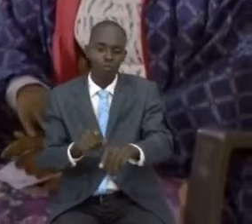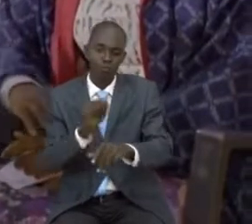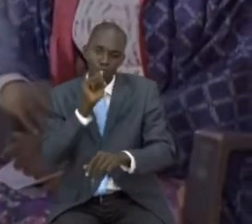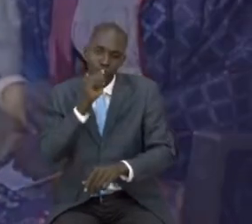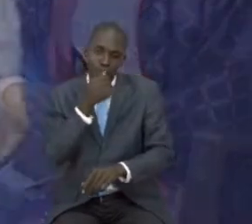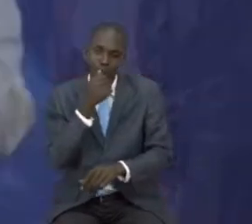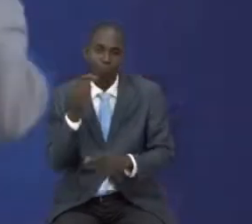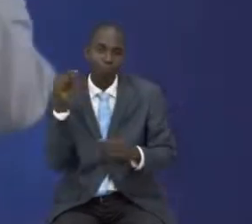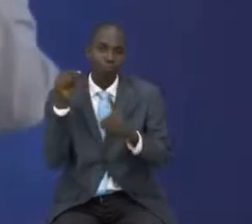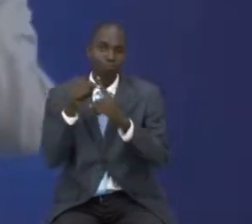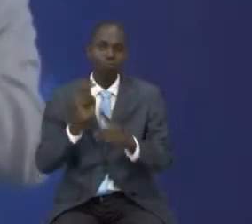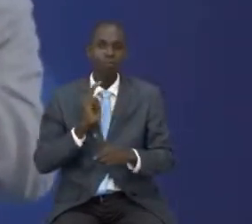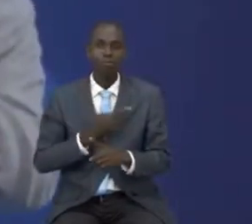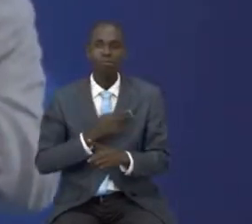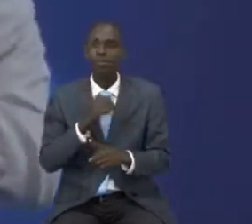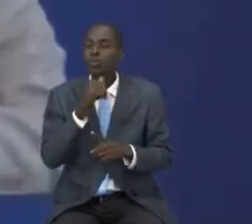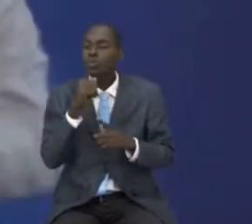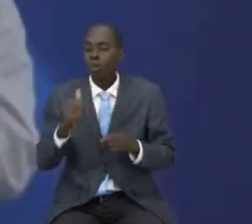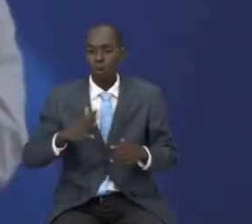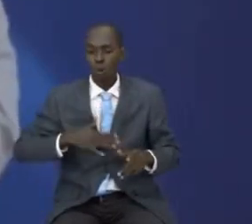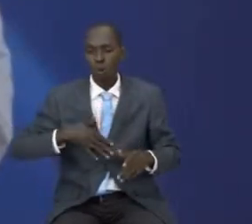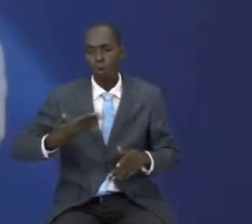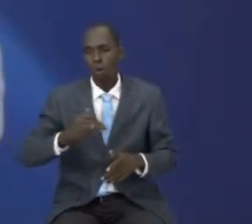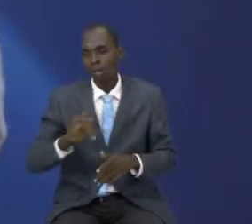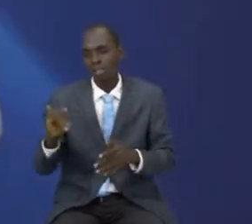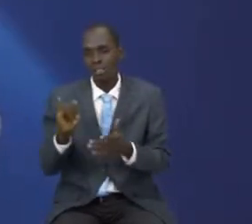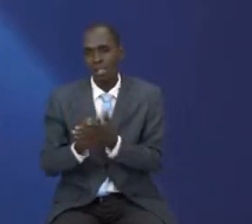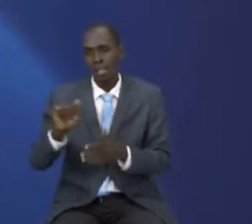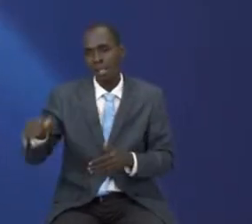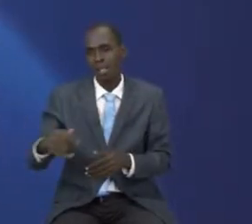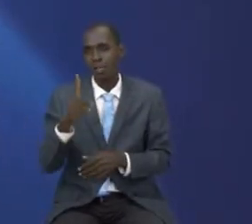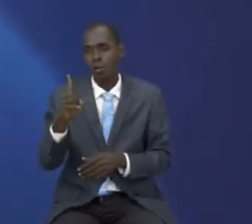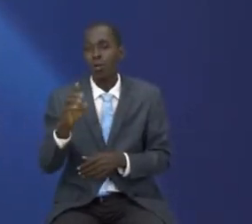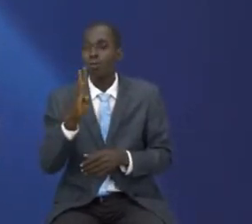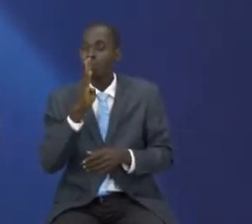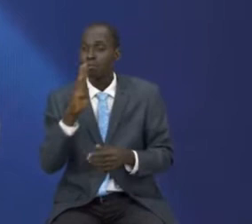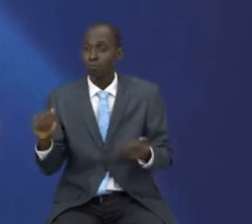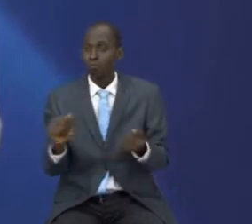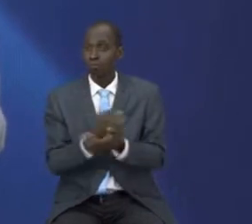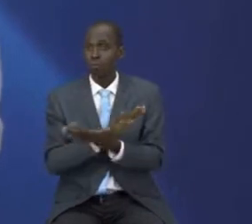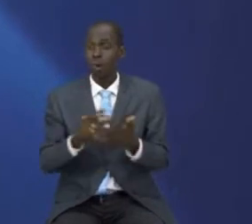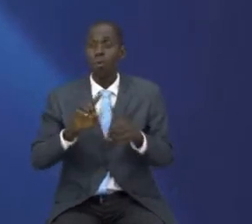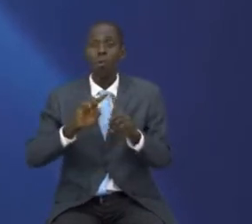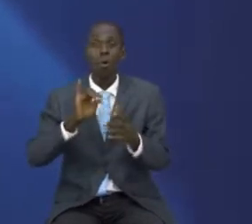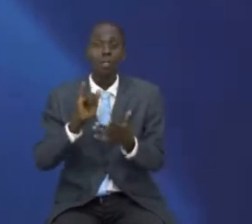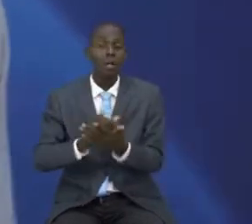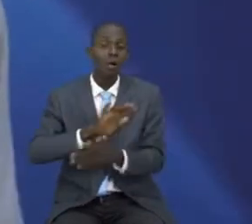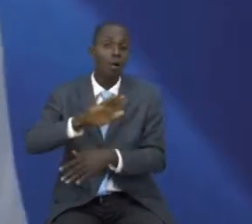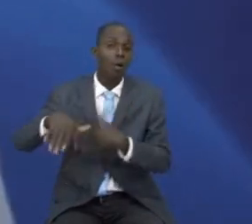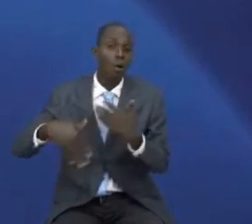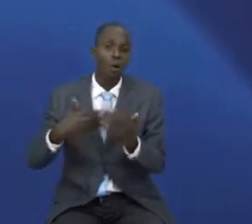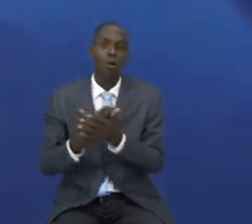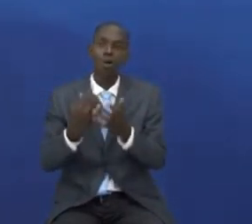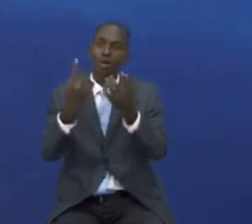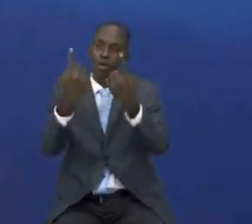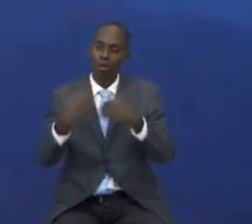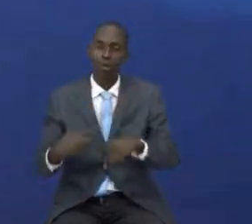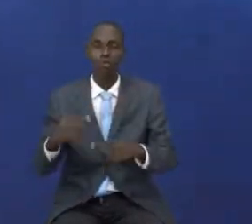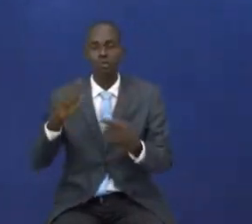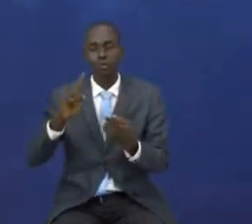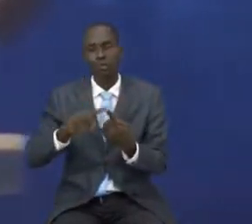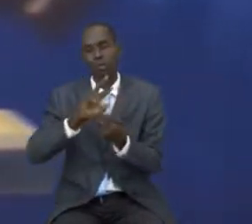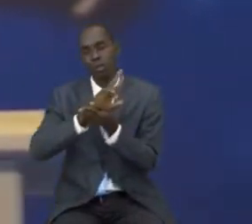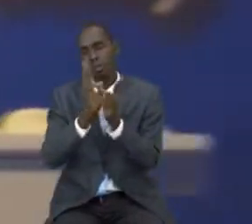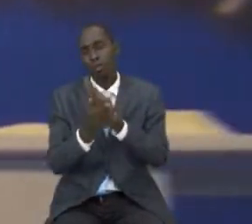Not willing that anyone should perish, but that all should come to